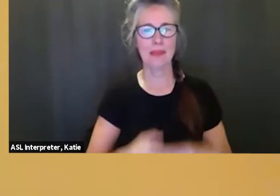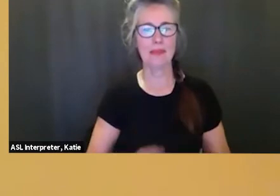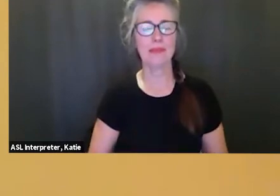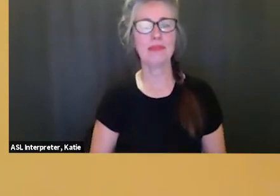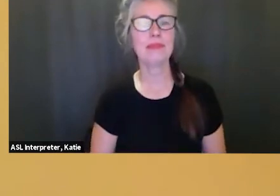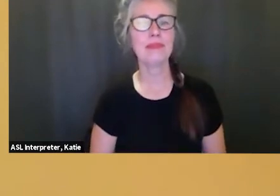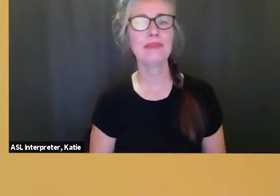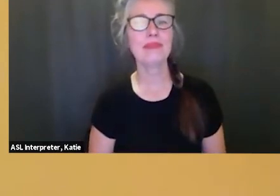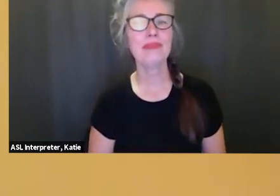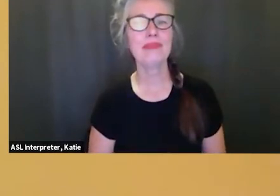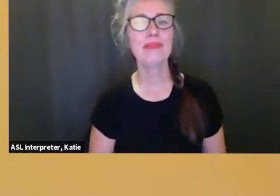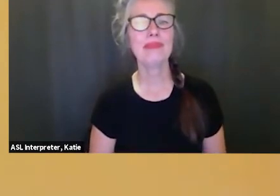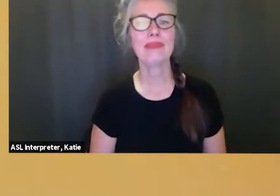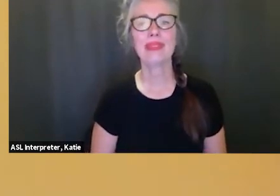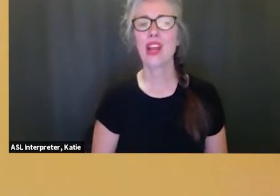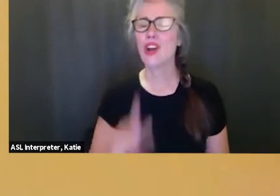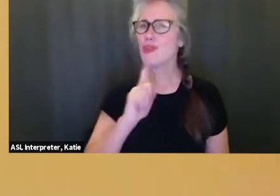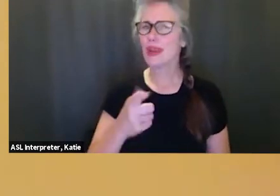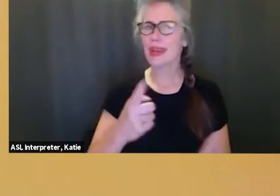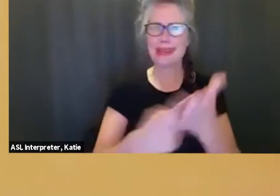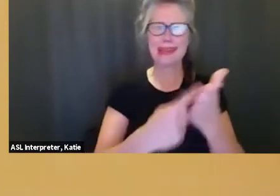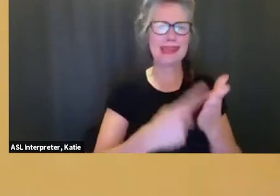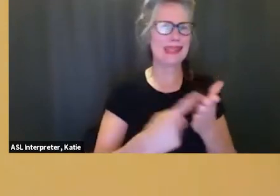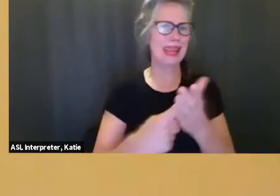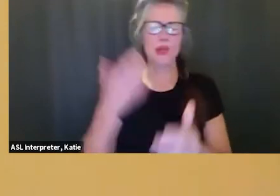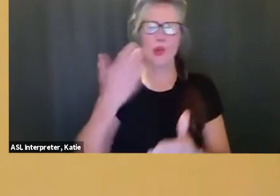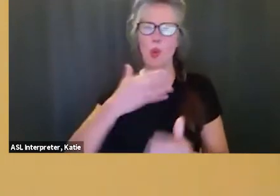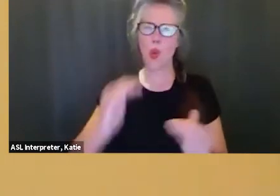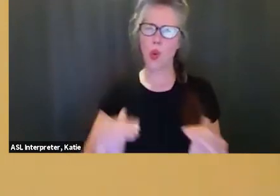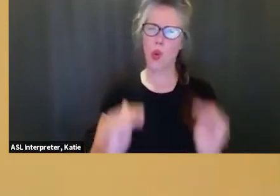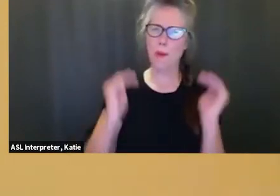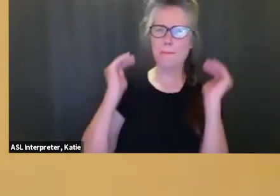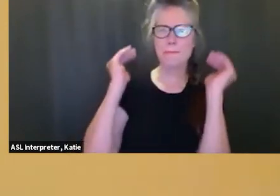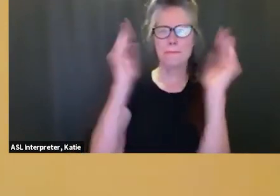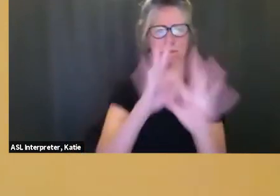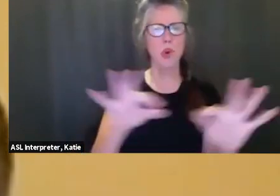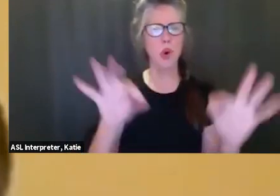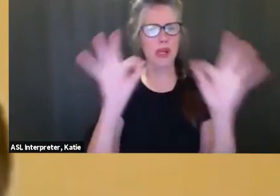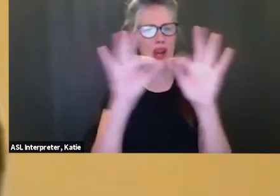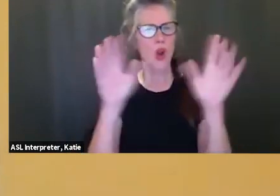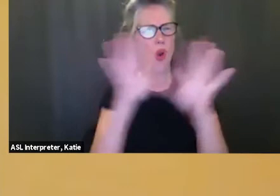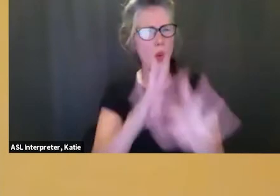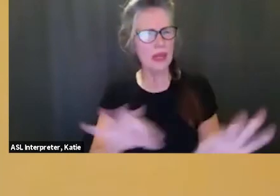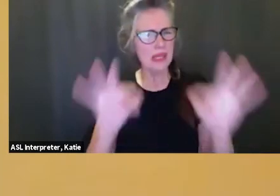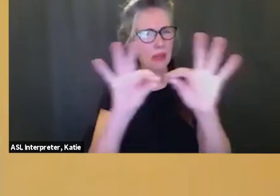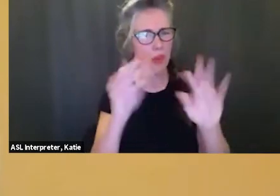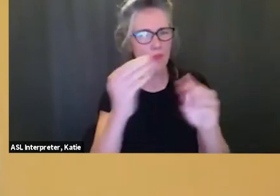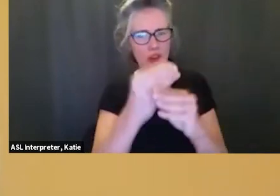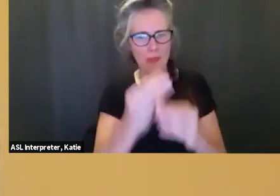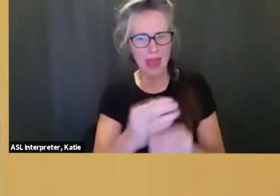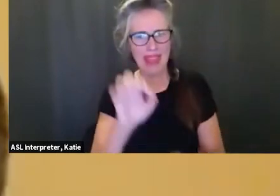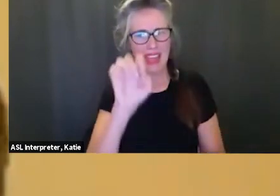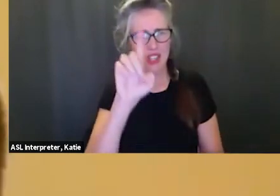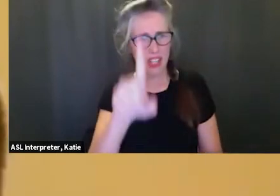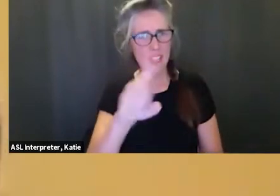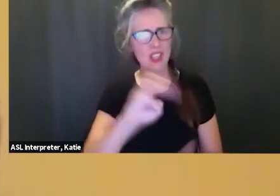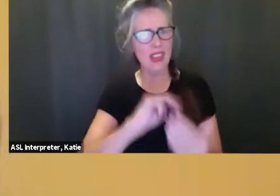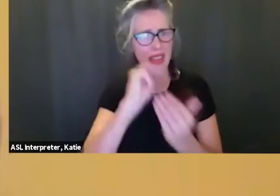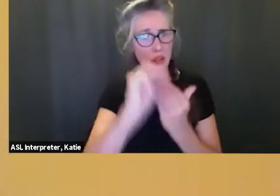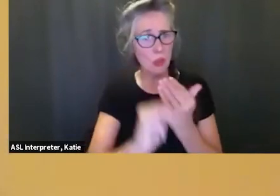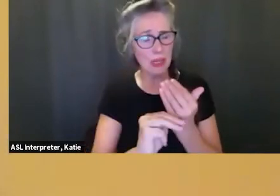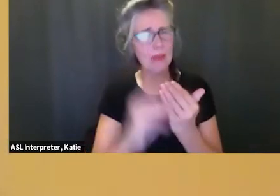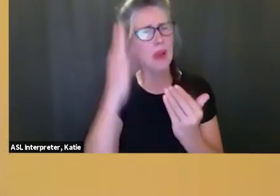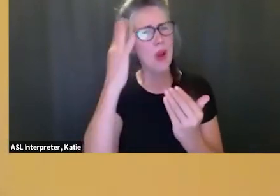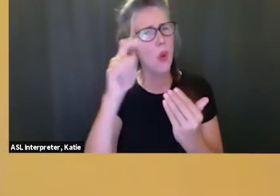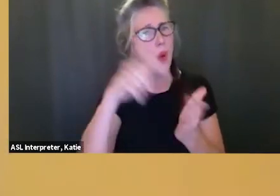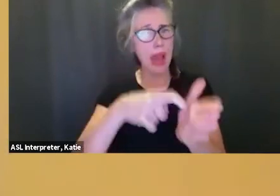Just a big high-level discussion about what is so important about a mathematics education curriculum and why it